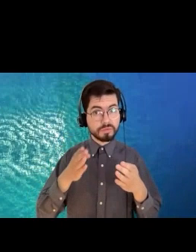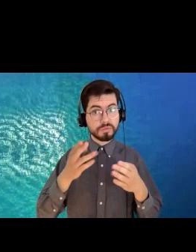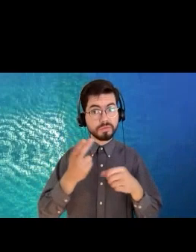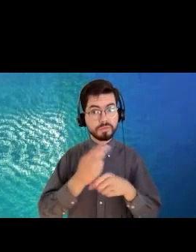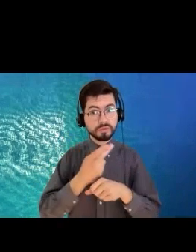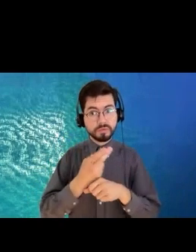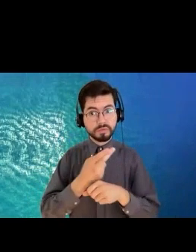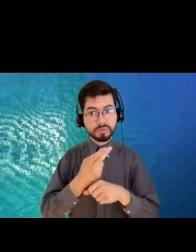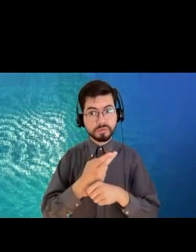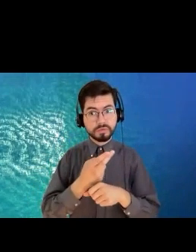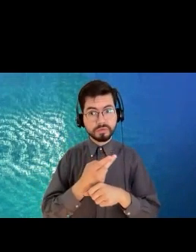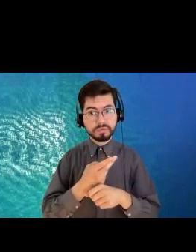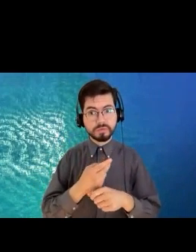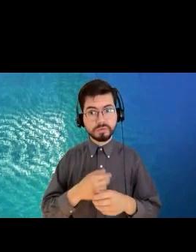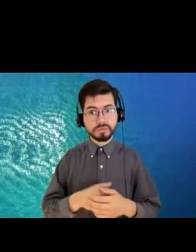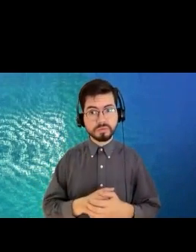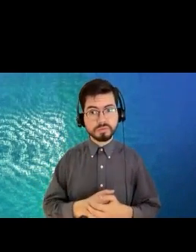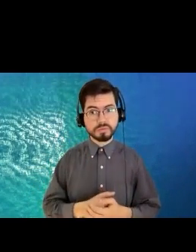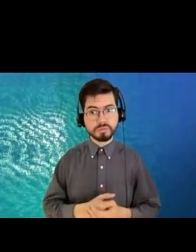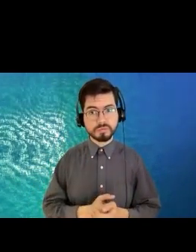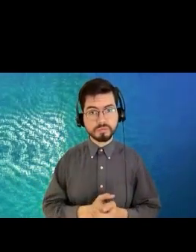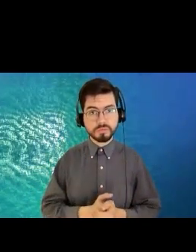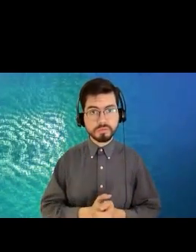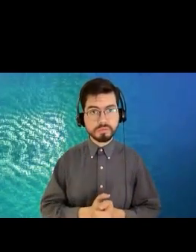look into that.